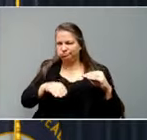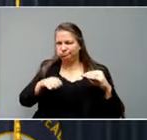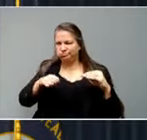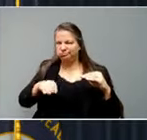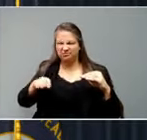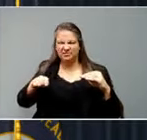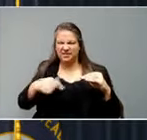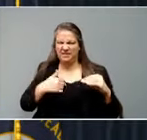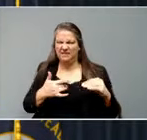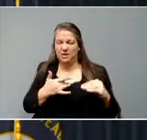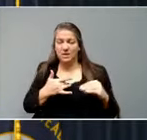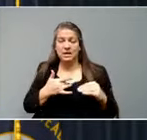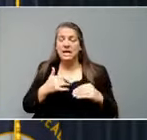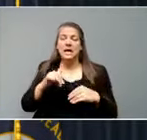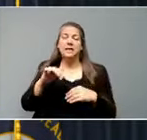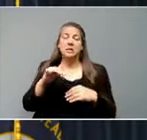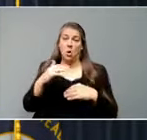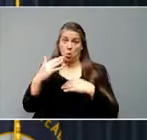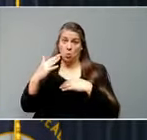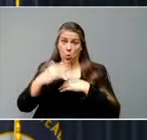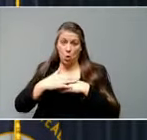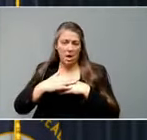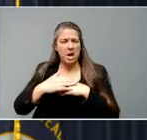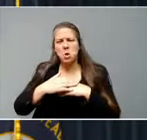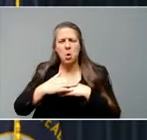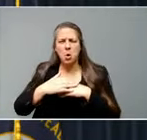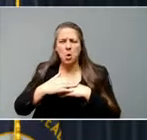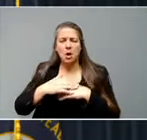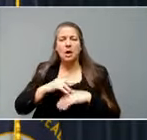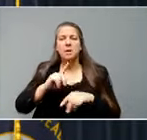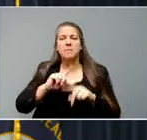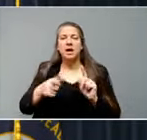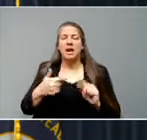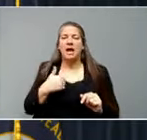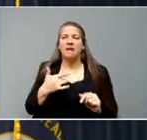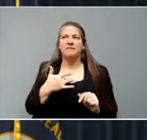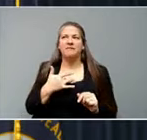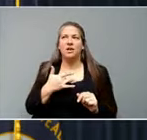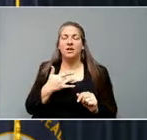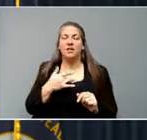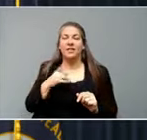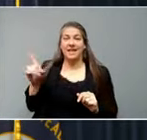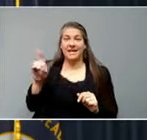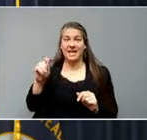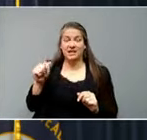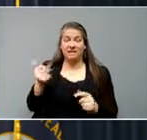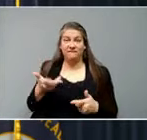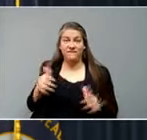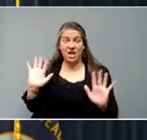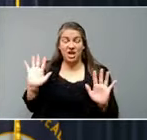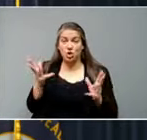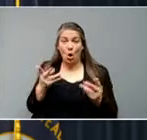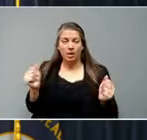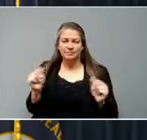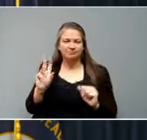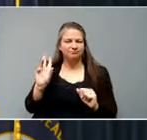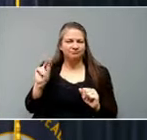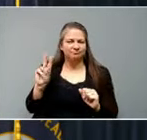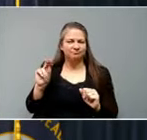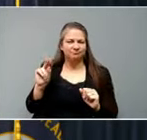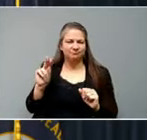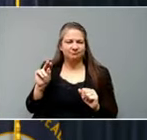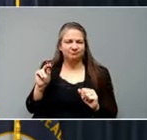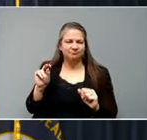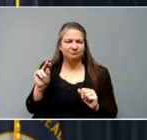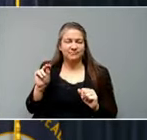a warning, but a pretty clear statement that this is not done with us yet. I don't think that it means that we are set